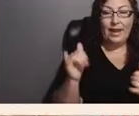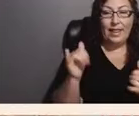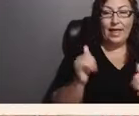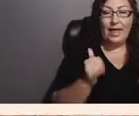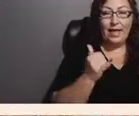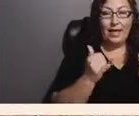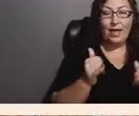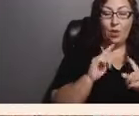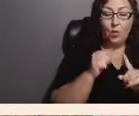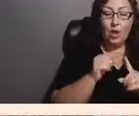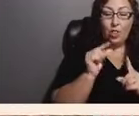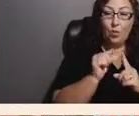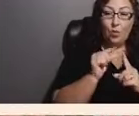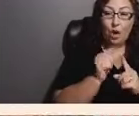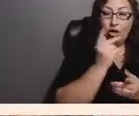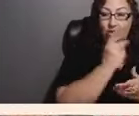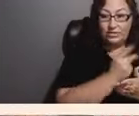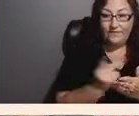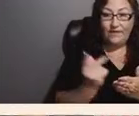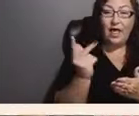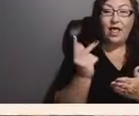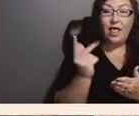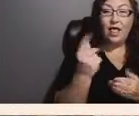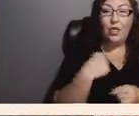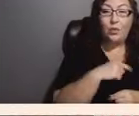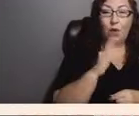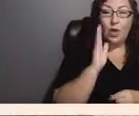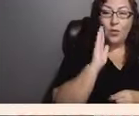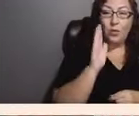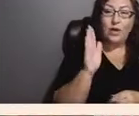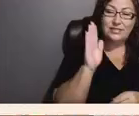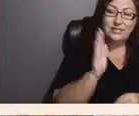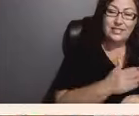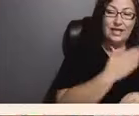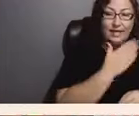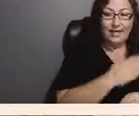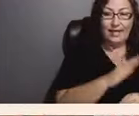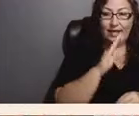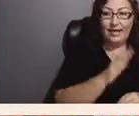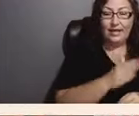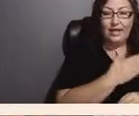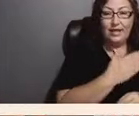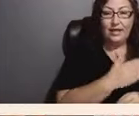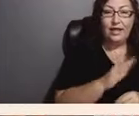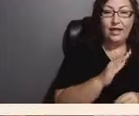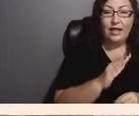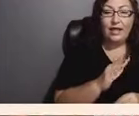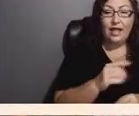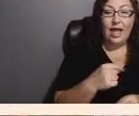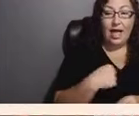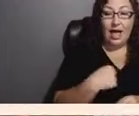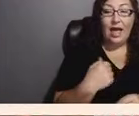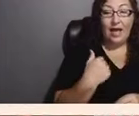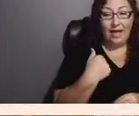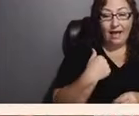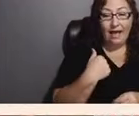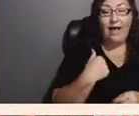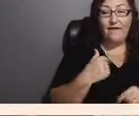When the words fail, we'll just sing. I have